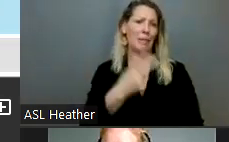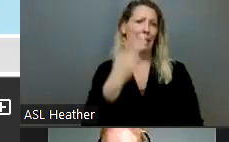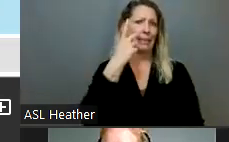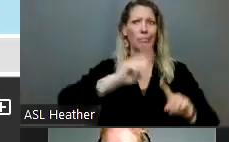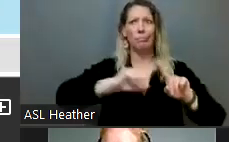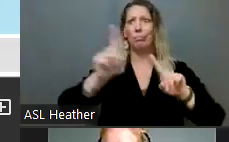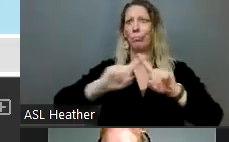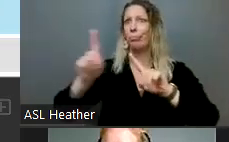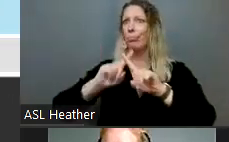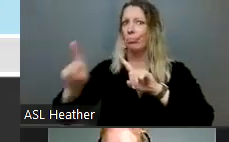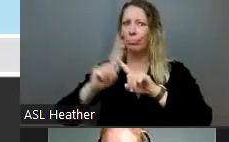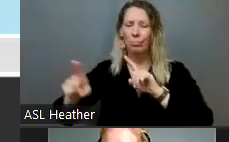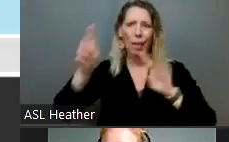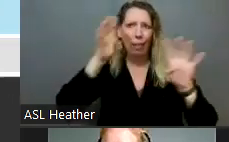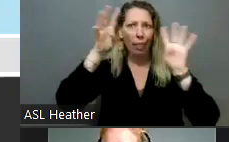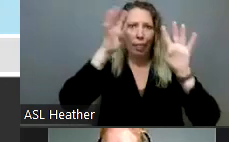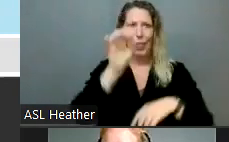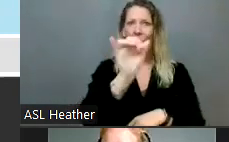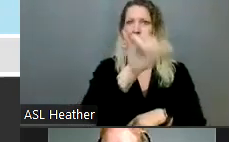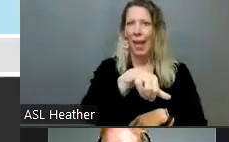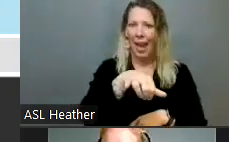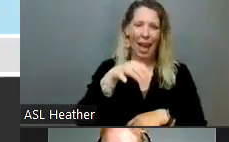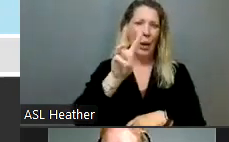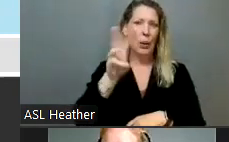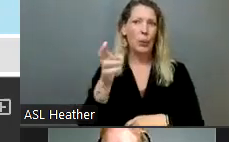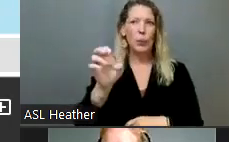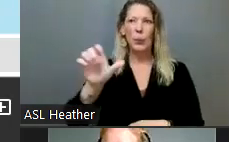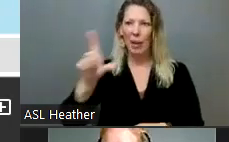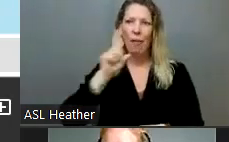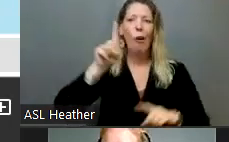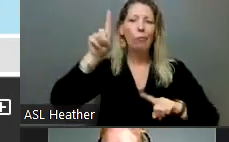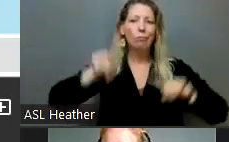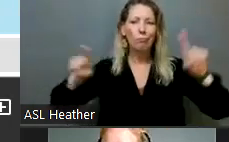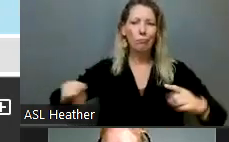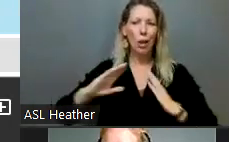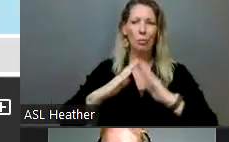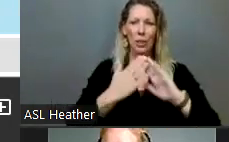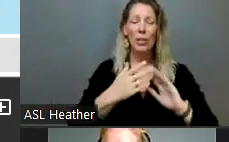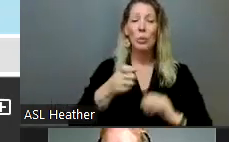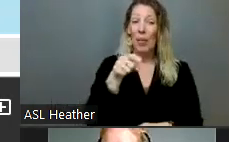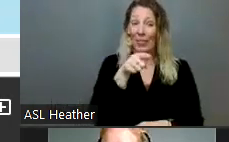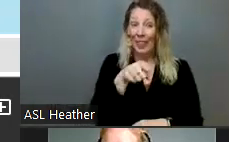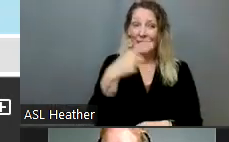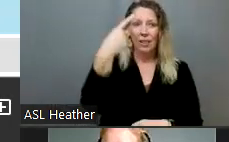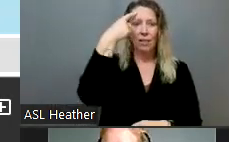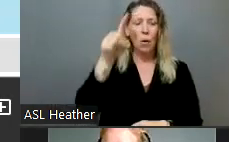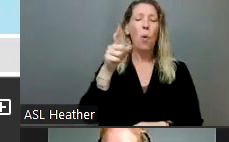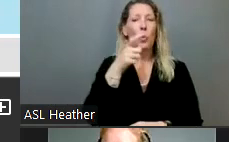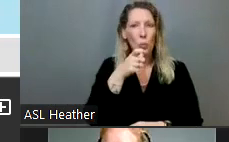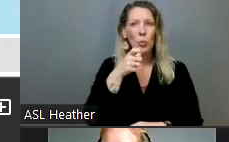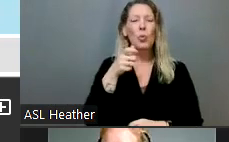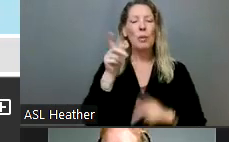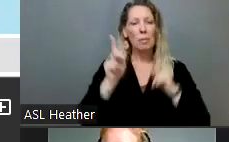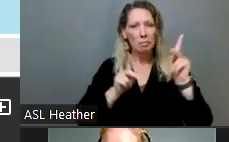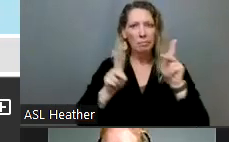power and control wheel for various communities. This one is for folks with disabilities. This one